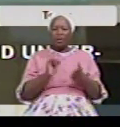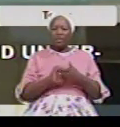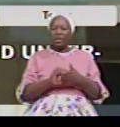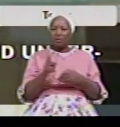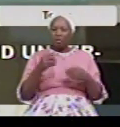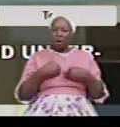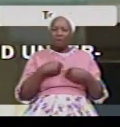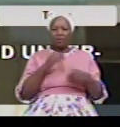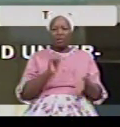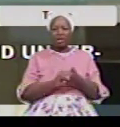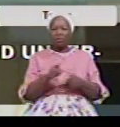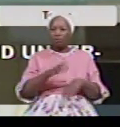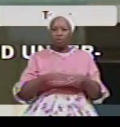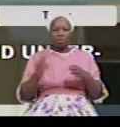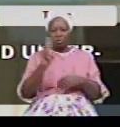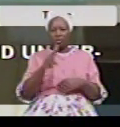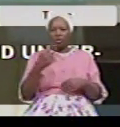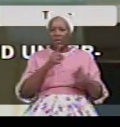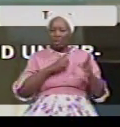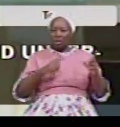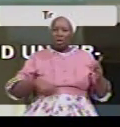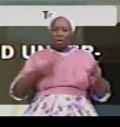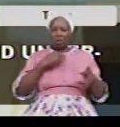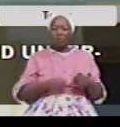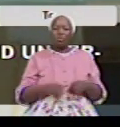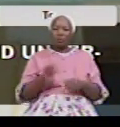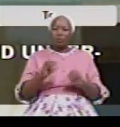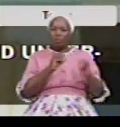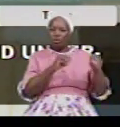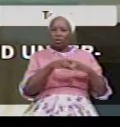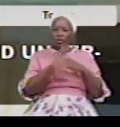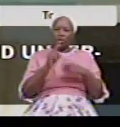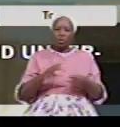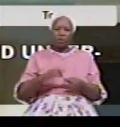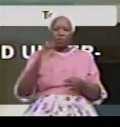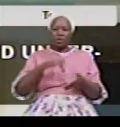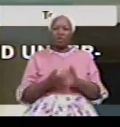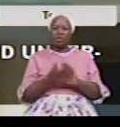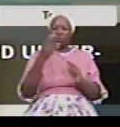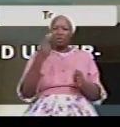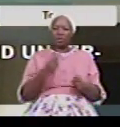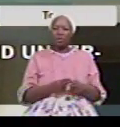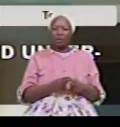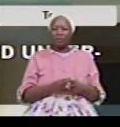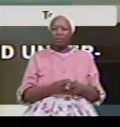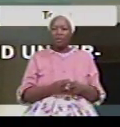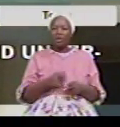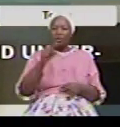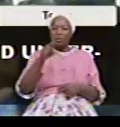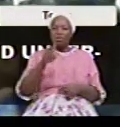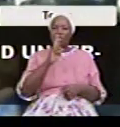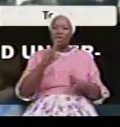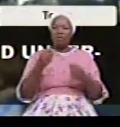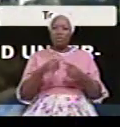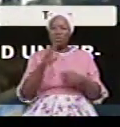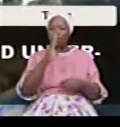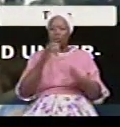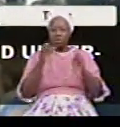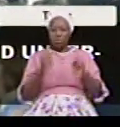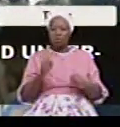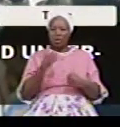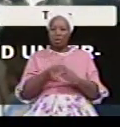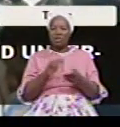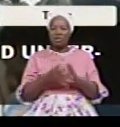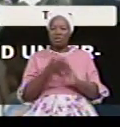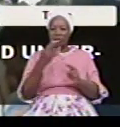the Lord will inject into your spirit. You are going to be strong. I